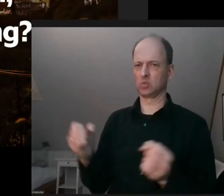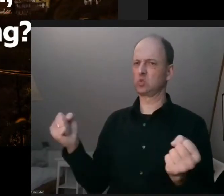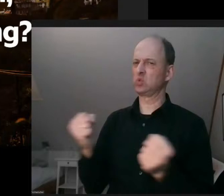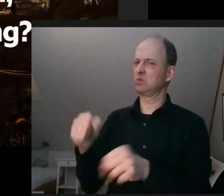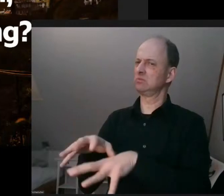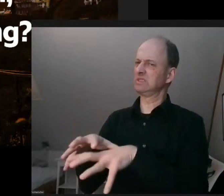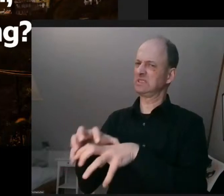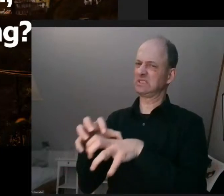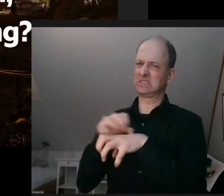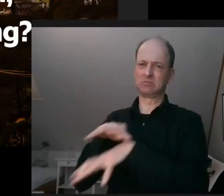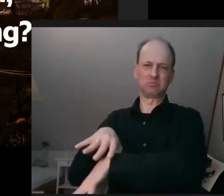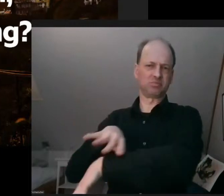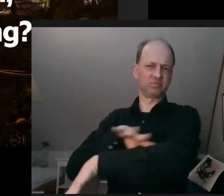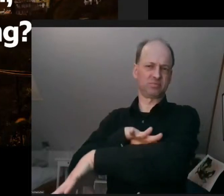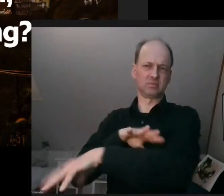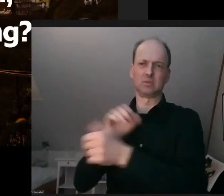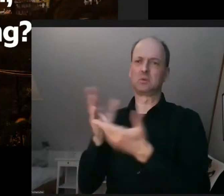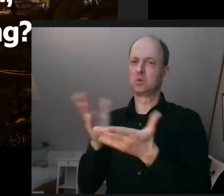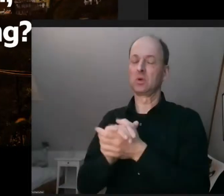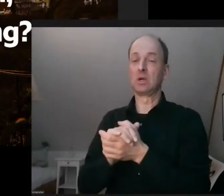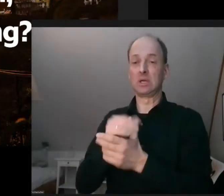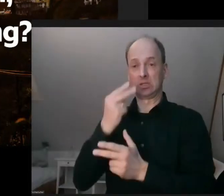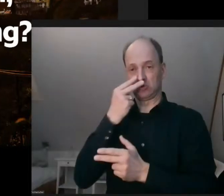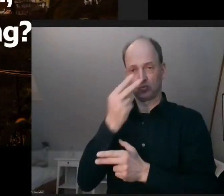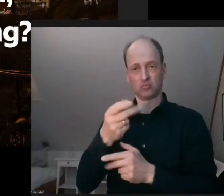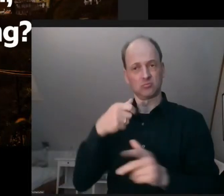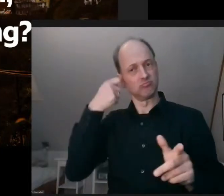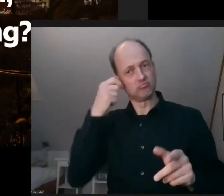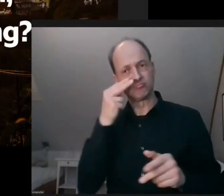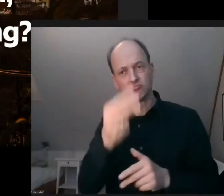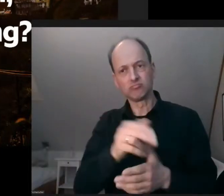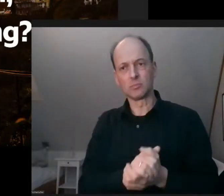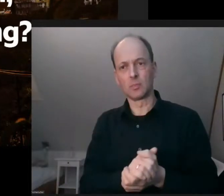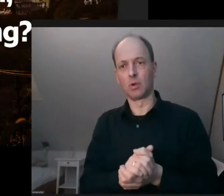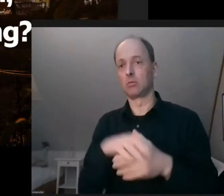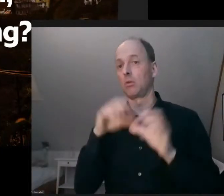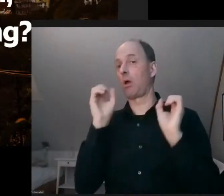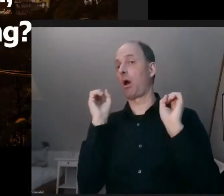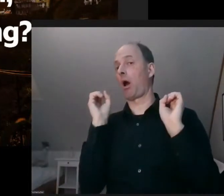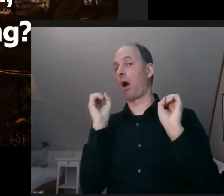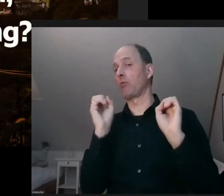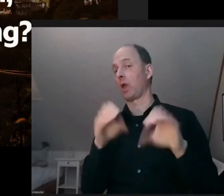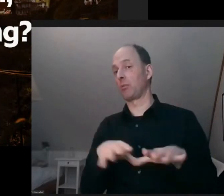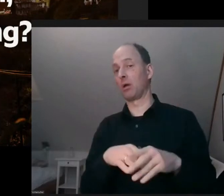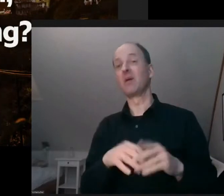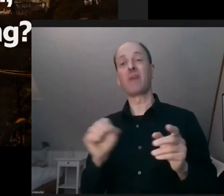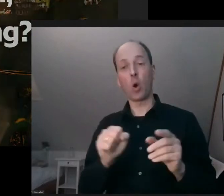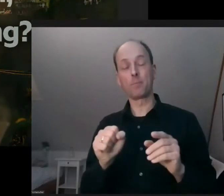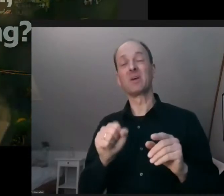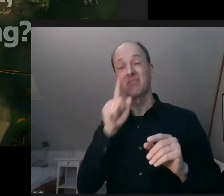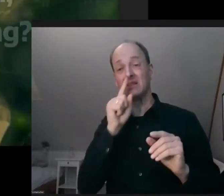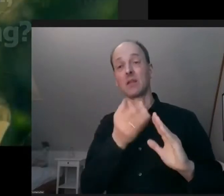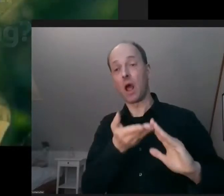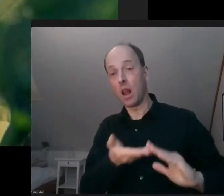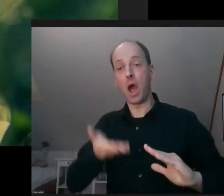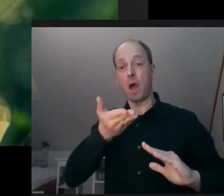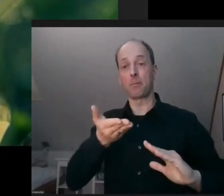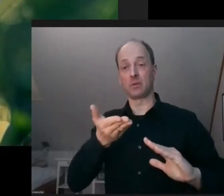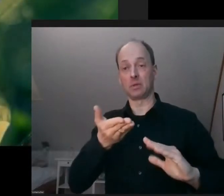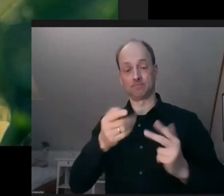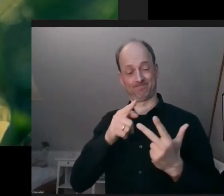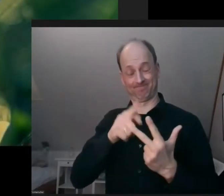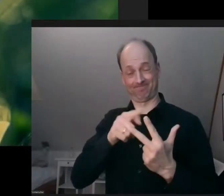is without hope. And if we show this future scenario without any hope, it's a completely different statement, and it's